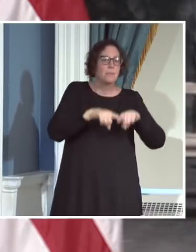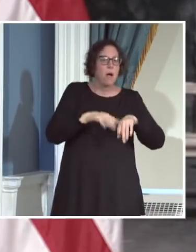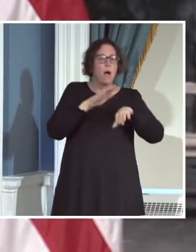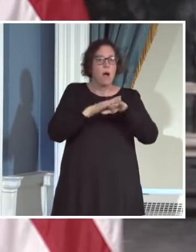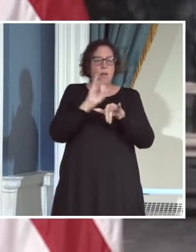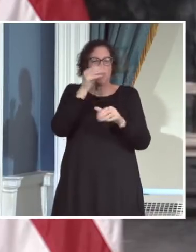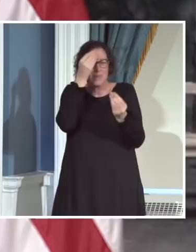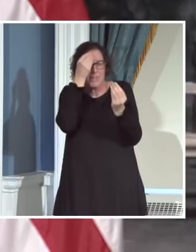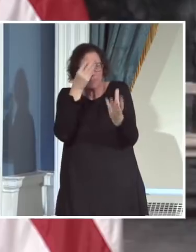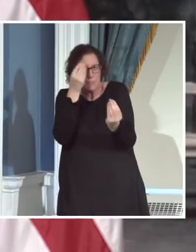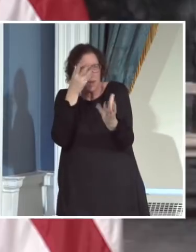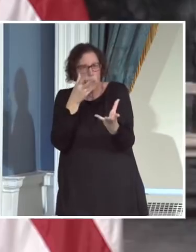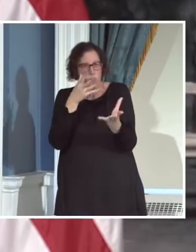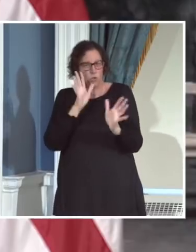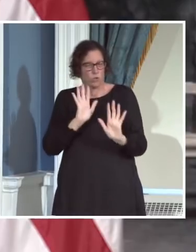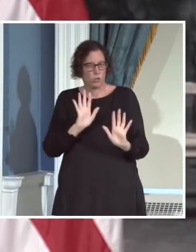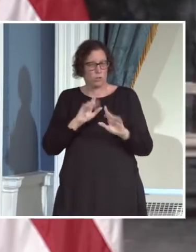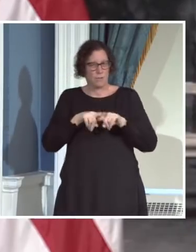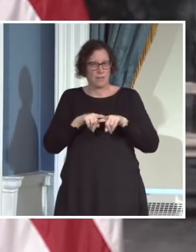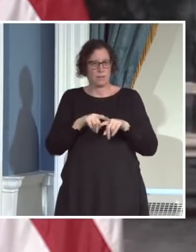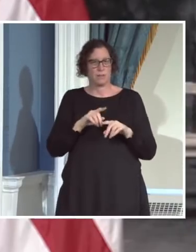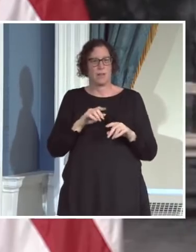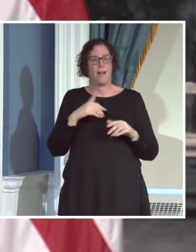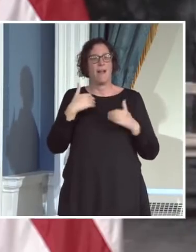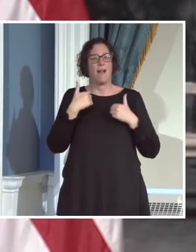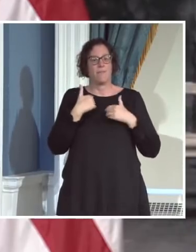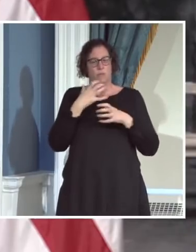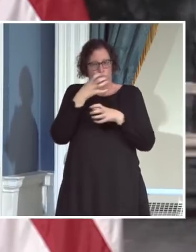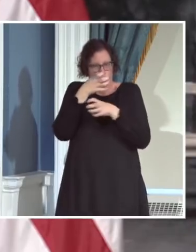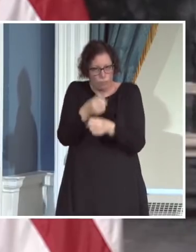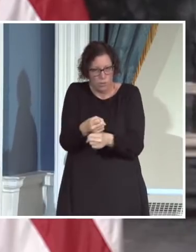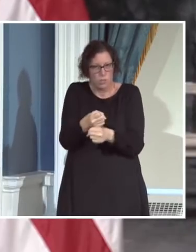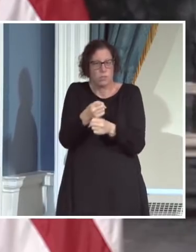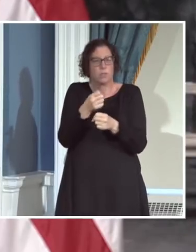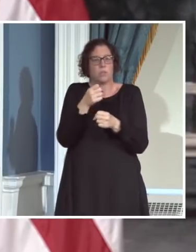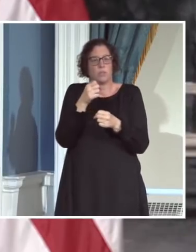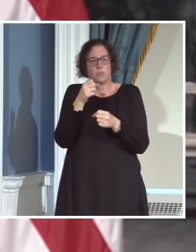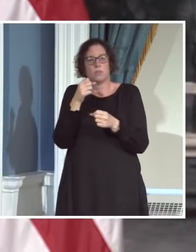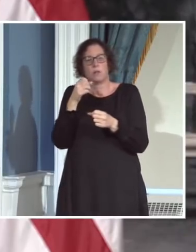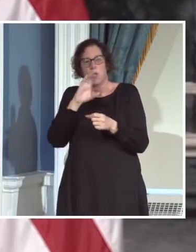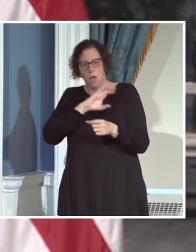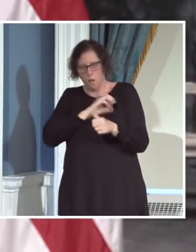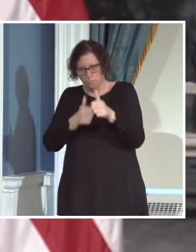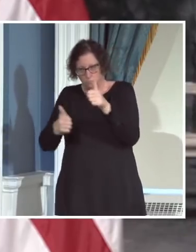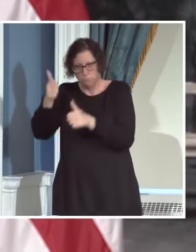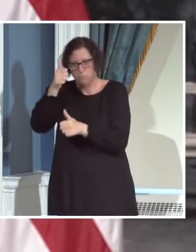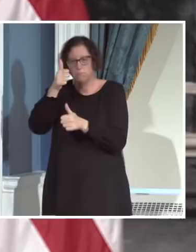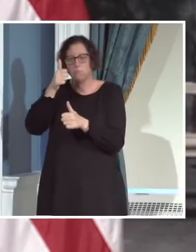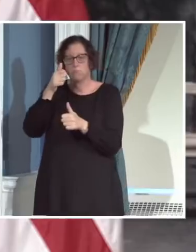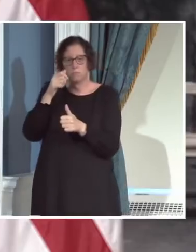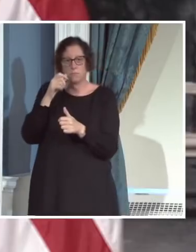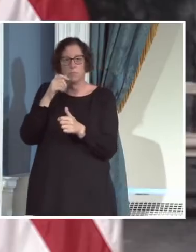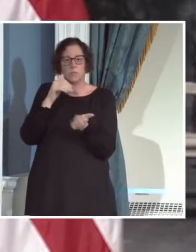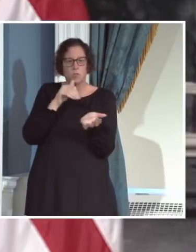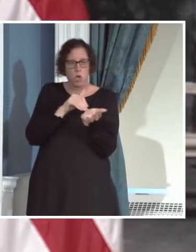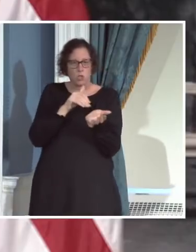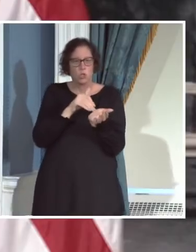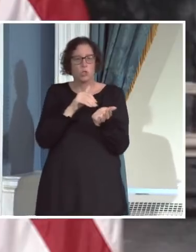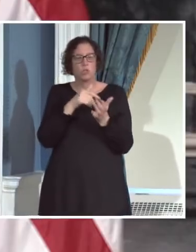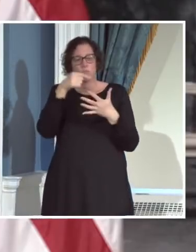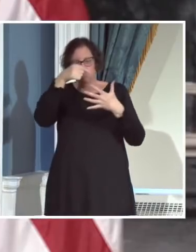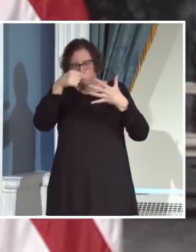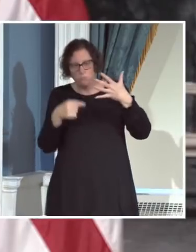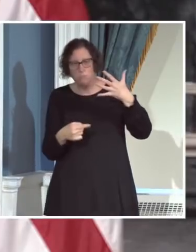tremendous faith in Commissioner Shea. And we looked at the compliance levels in the playgrounds, and we did not see a